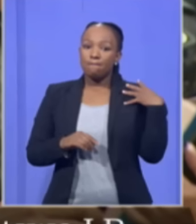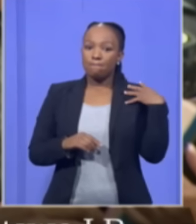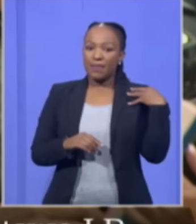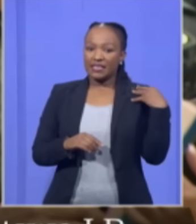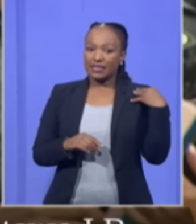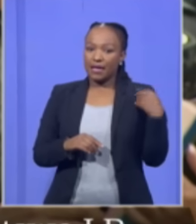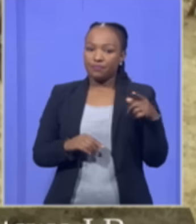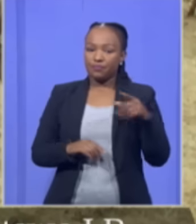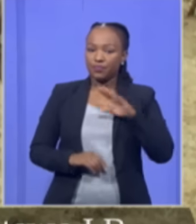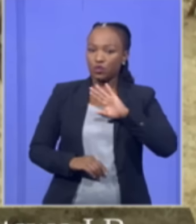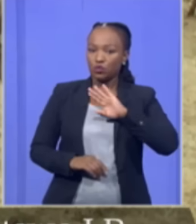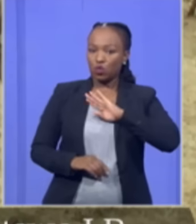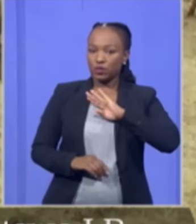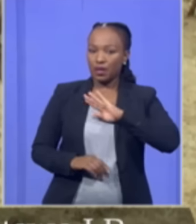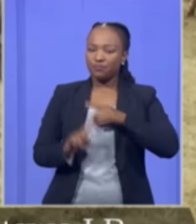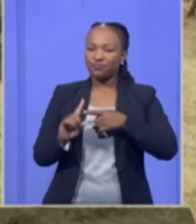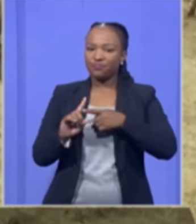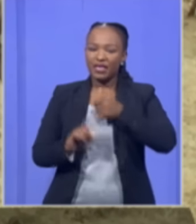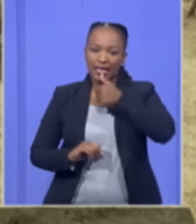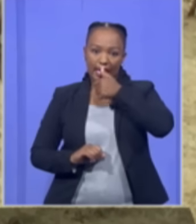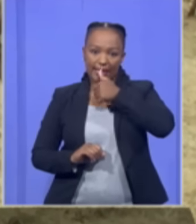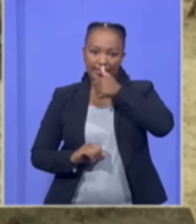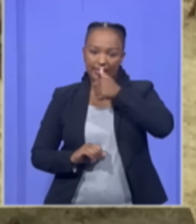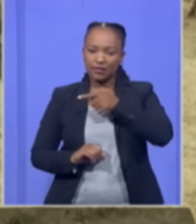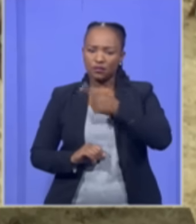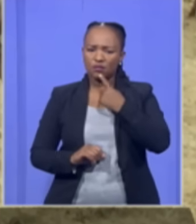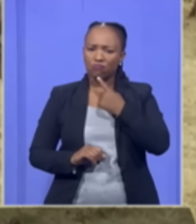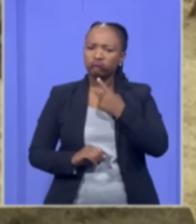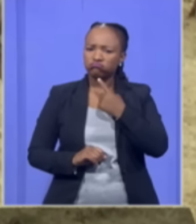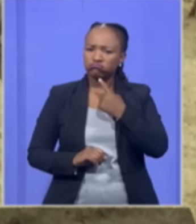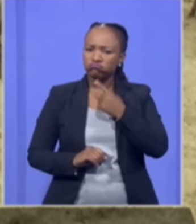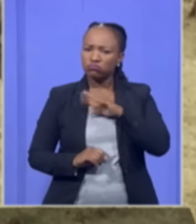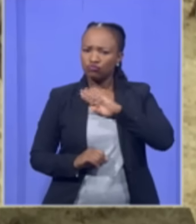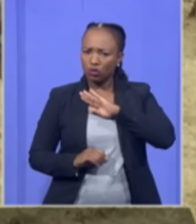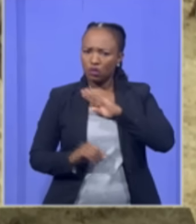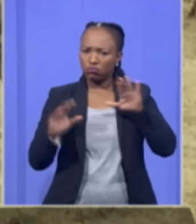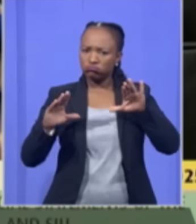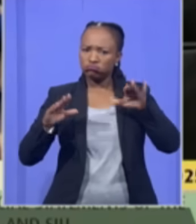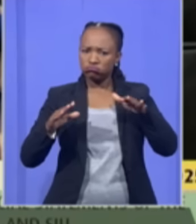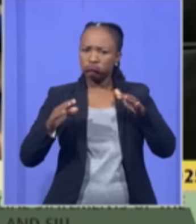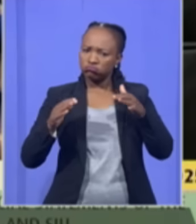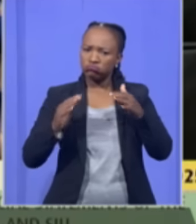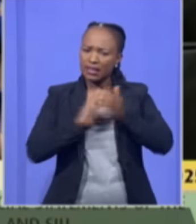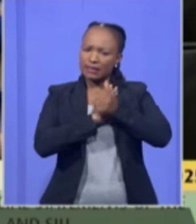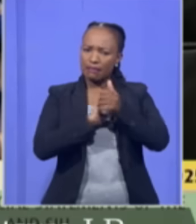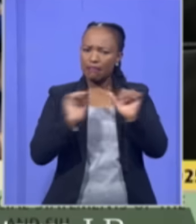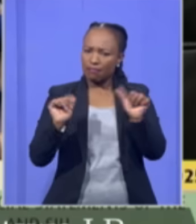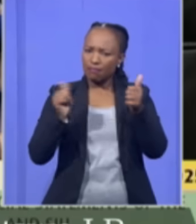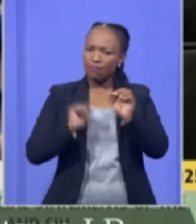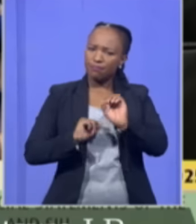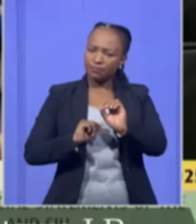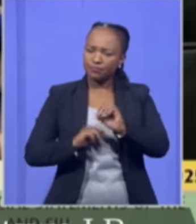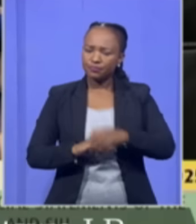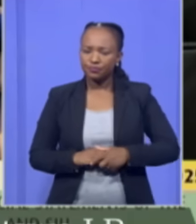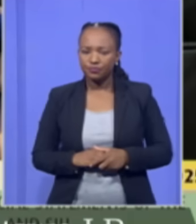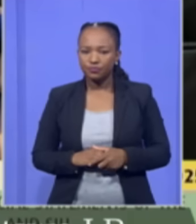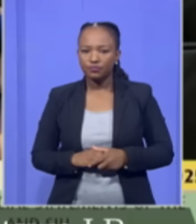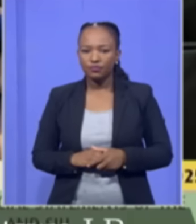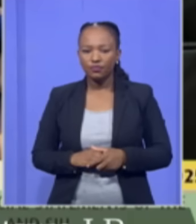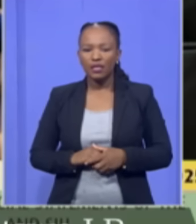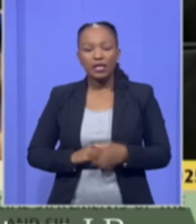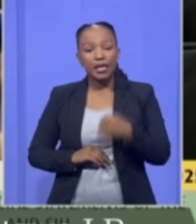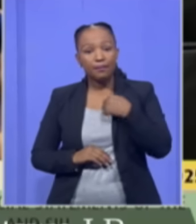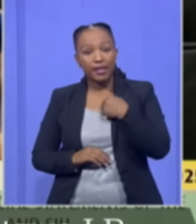le tobakeditse ntlha ya hore Sesole sa naha se na le bokgoni le boiphihlelo ba ho sireletsa naha ka hohle. I have no doubt we may not